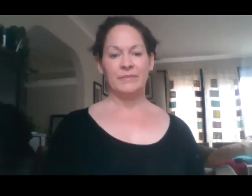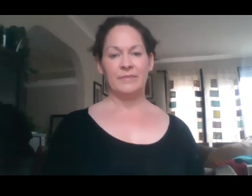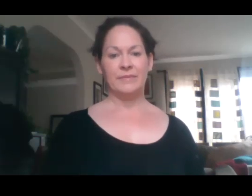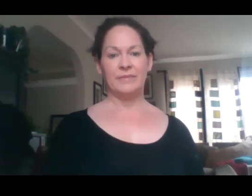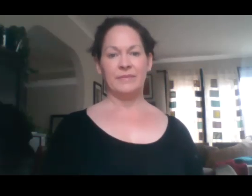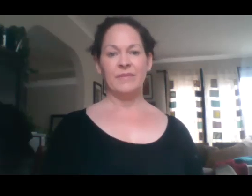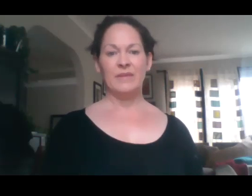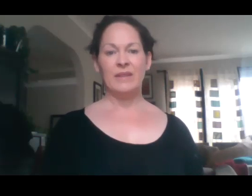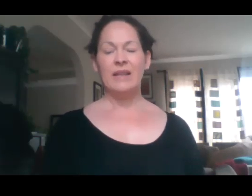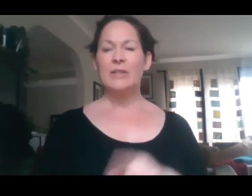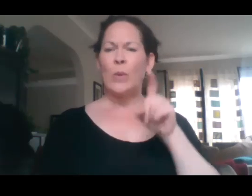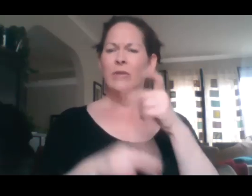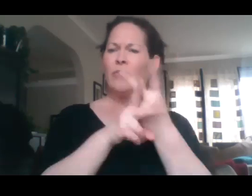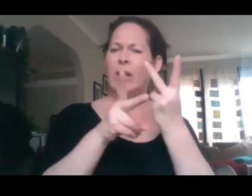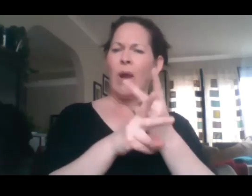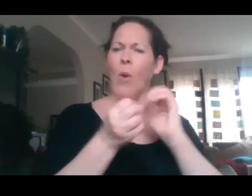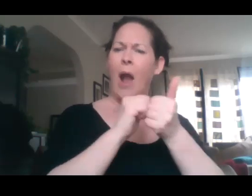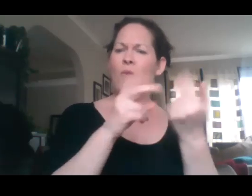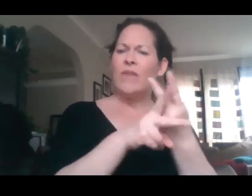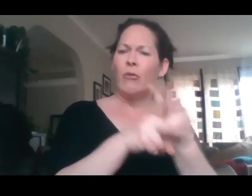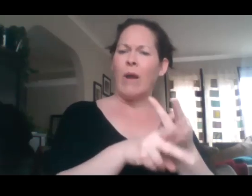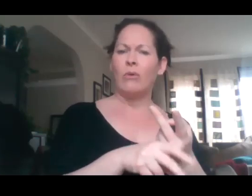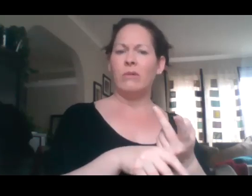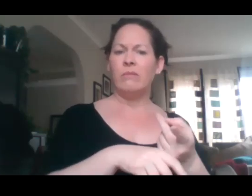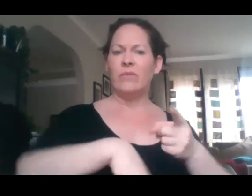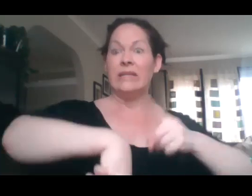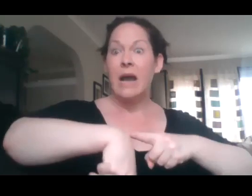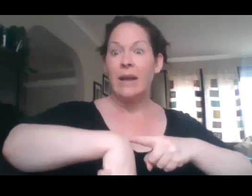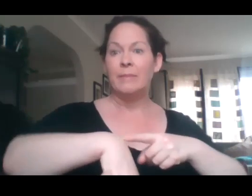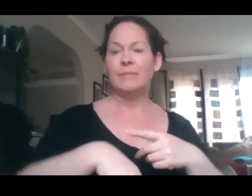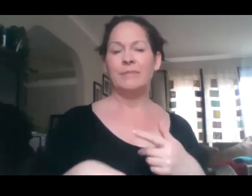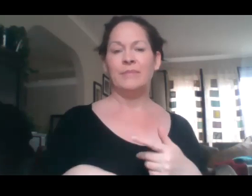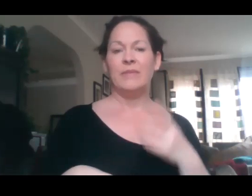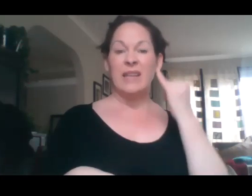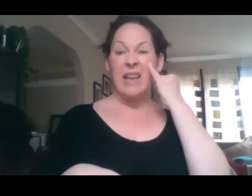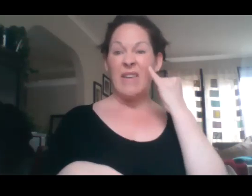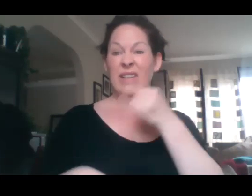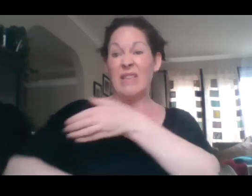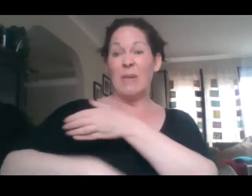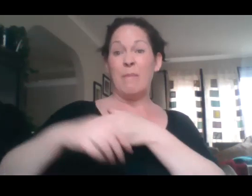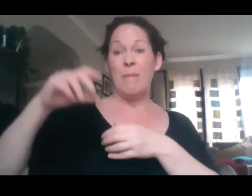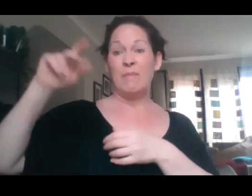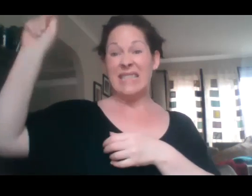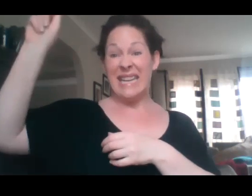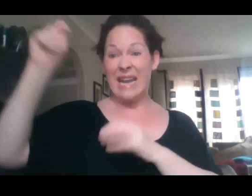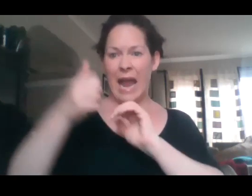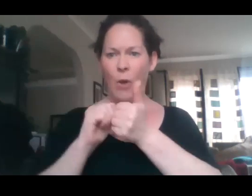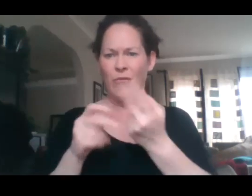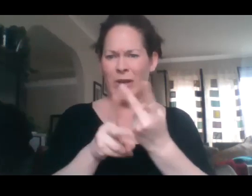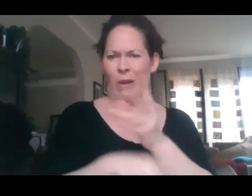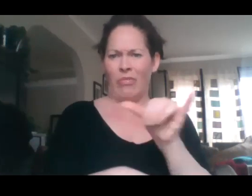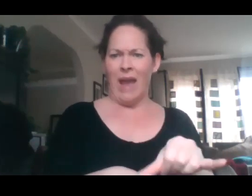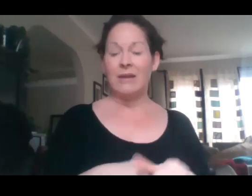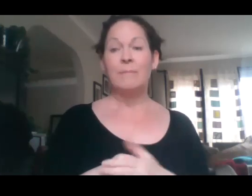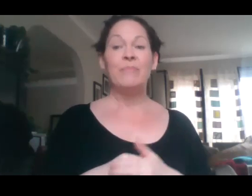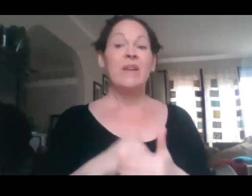something that tells me how to get a variable out of the power. And so we're going to have to invent that. So the next section,